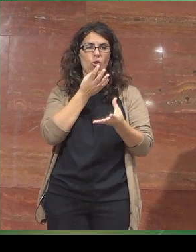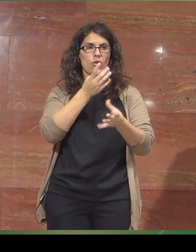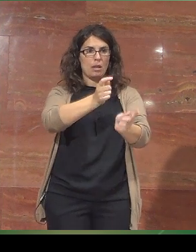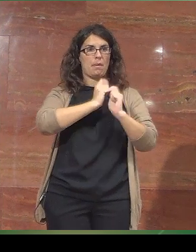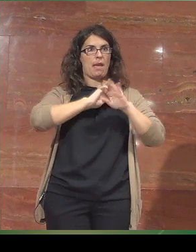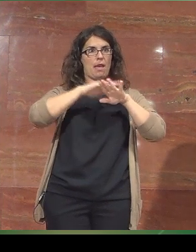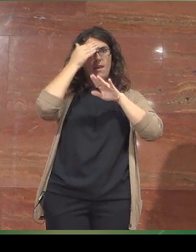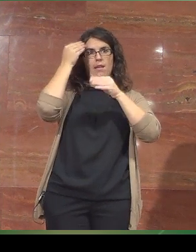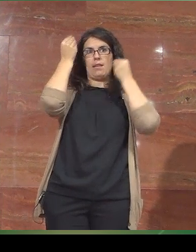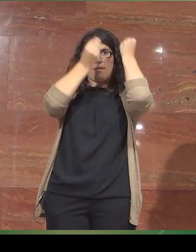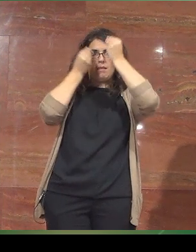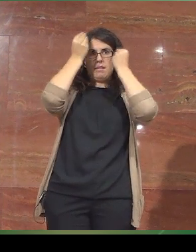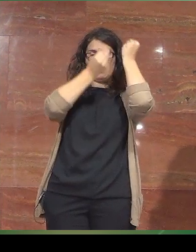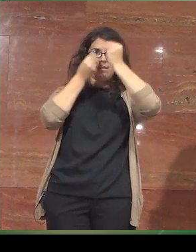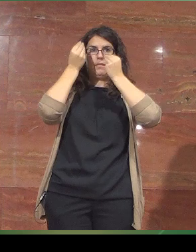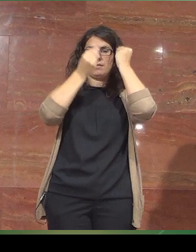or don't work.